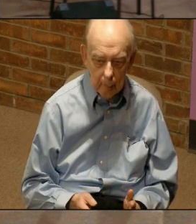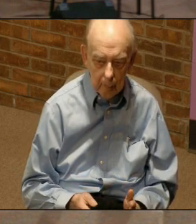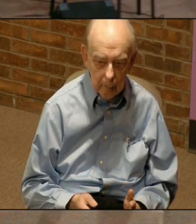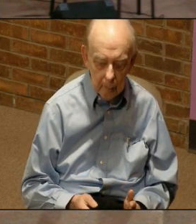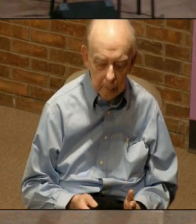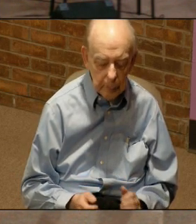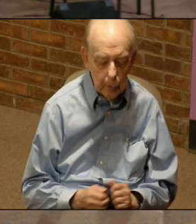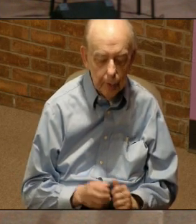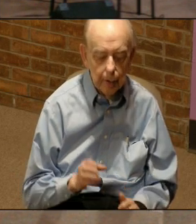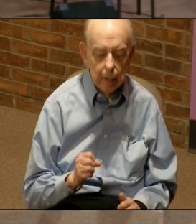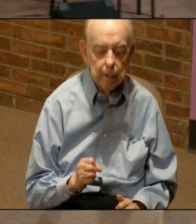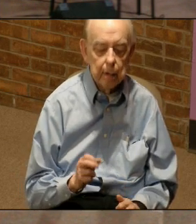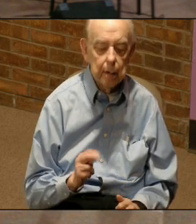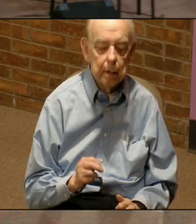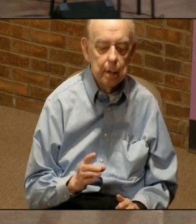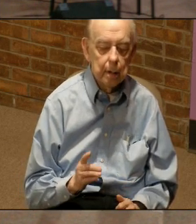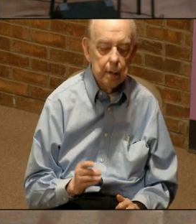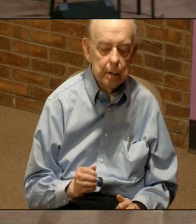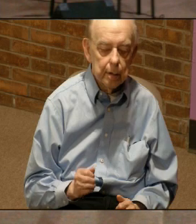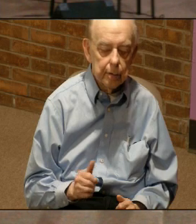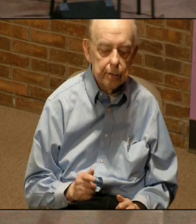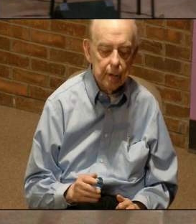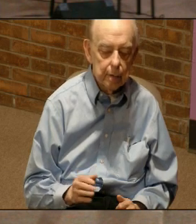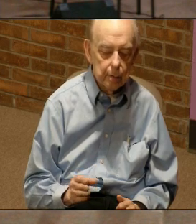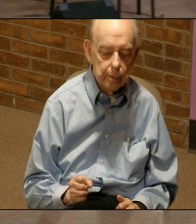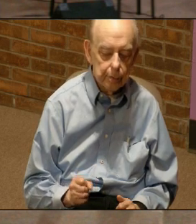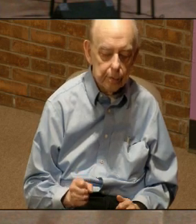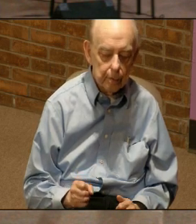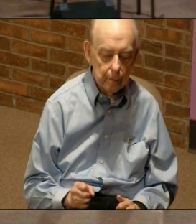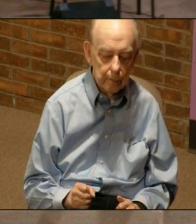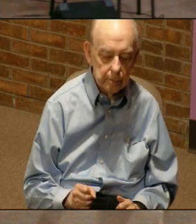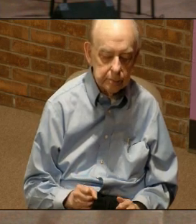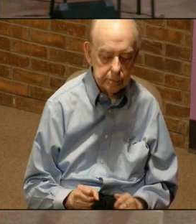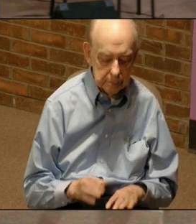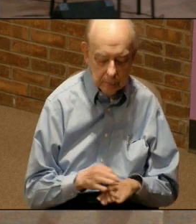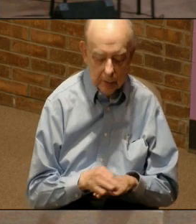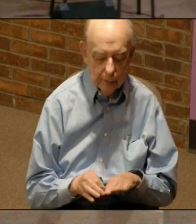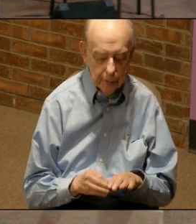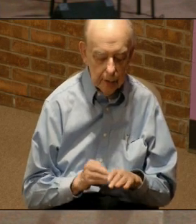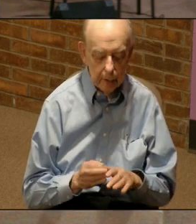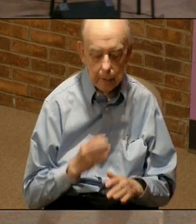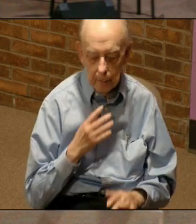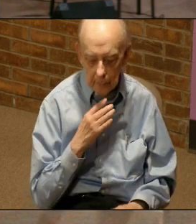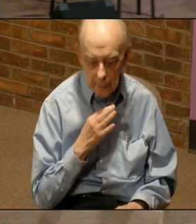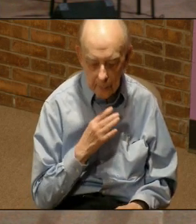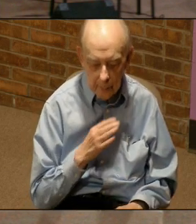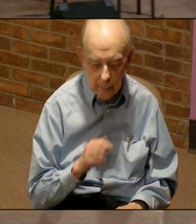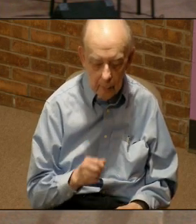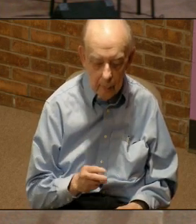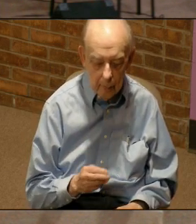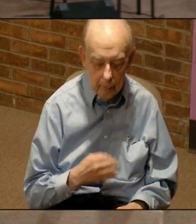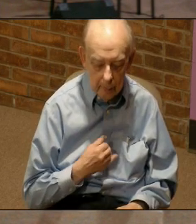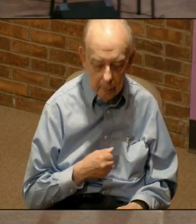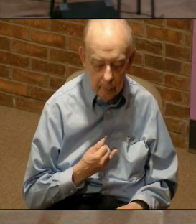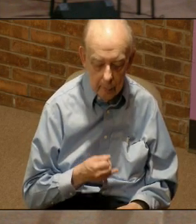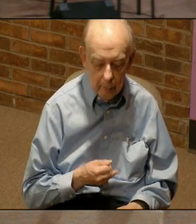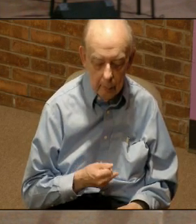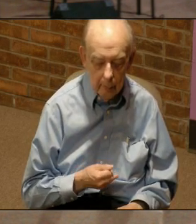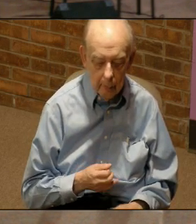tin-toed, and dirty. That's his image. But in